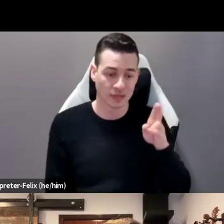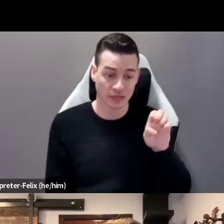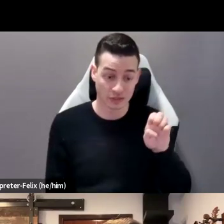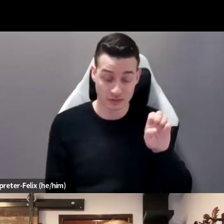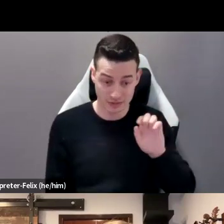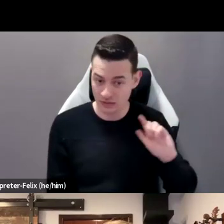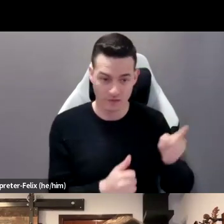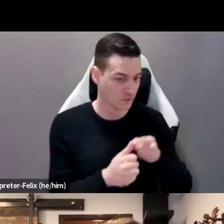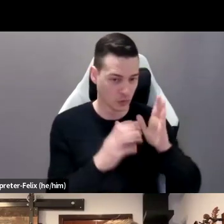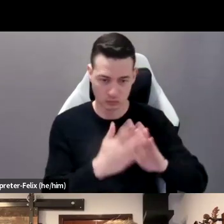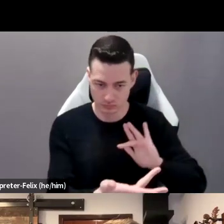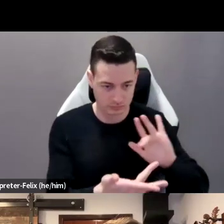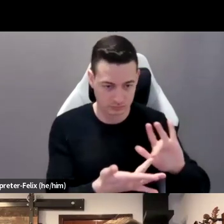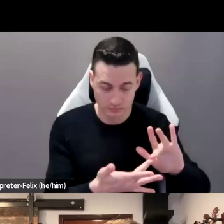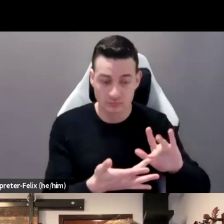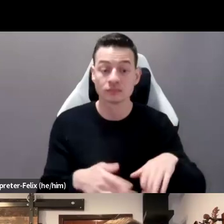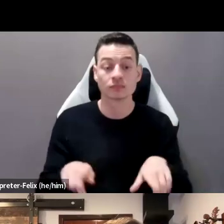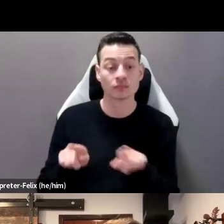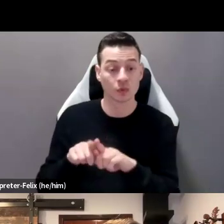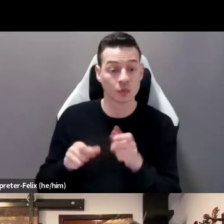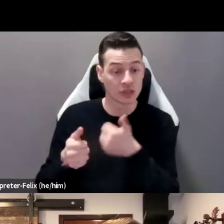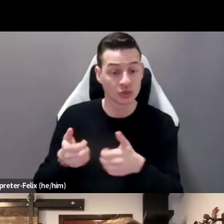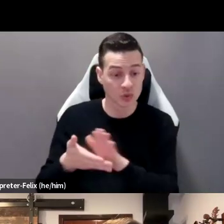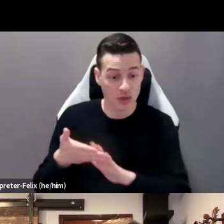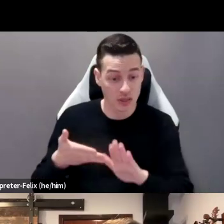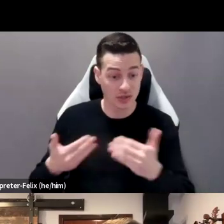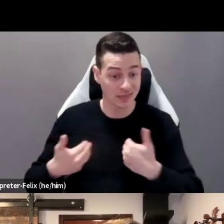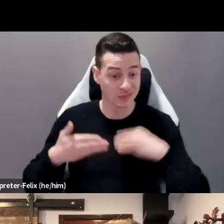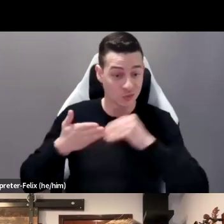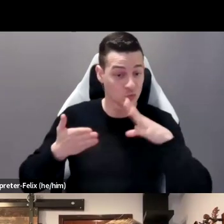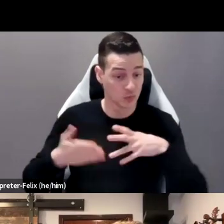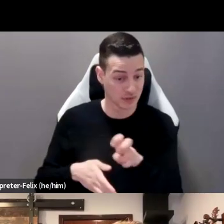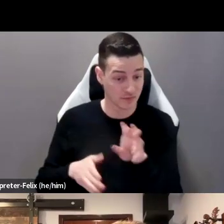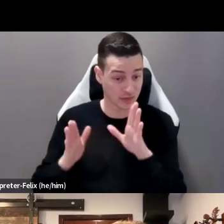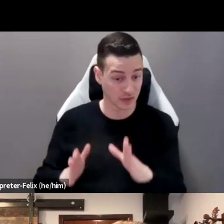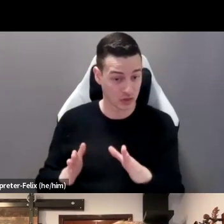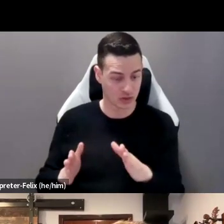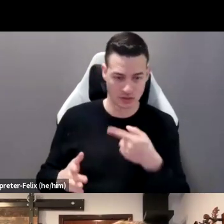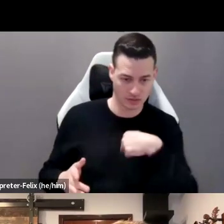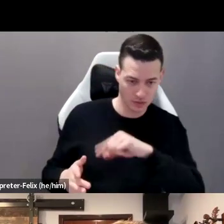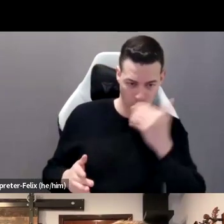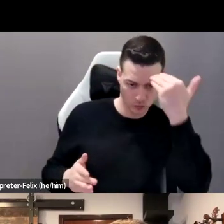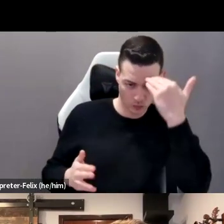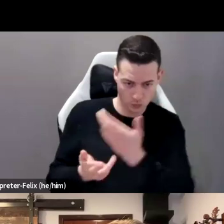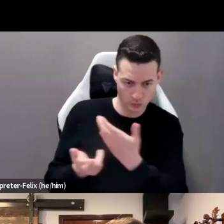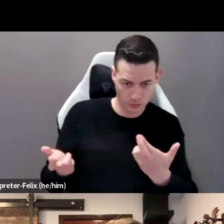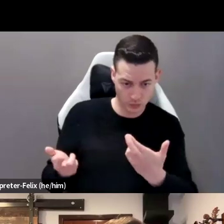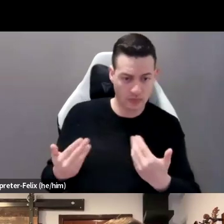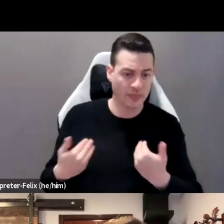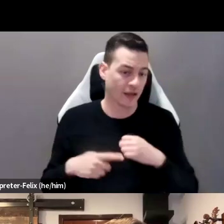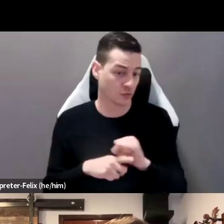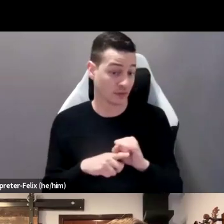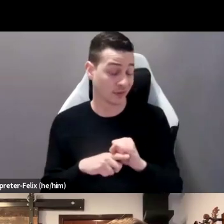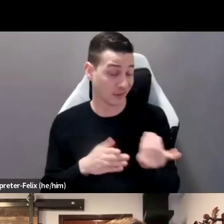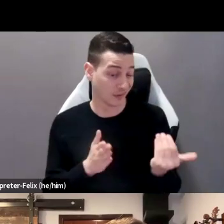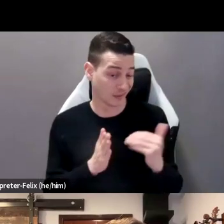who is a peer navigator who has some training on resources and meet one-on-one, again, during business hours, so it's